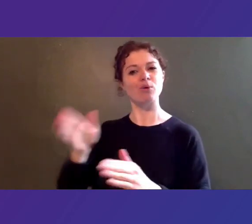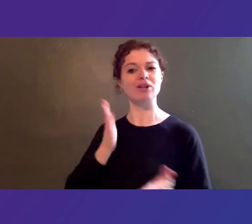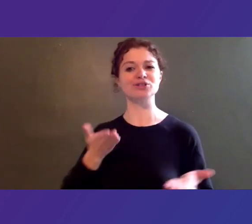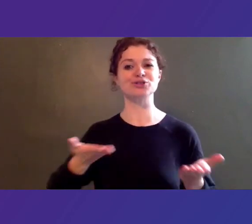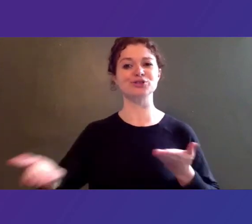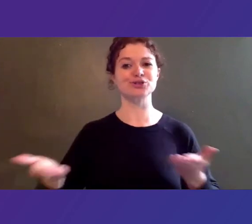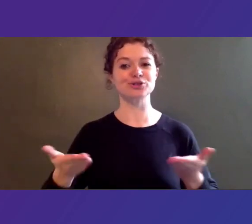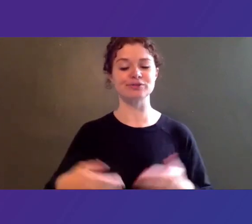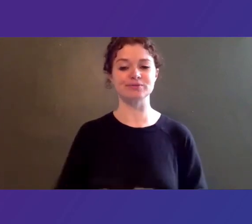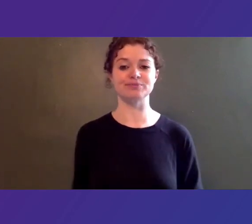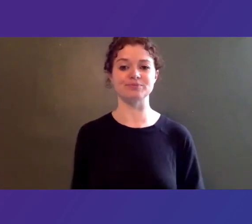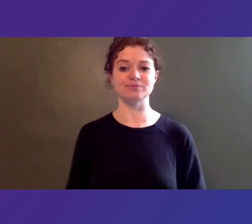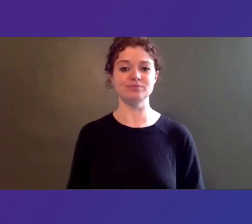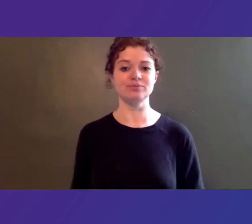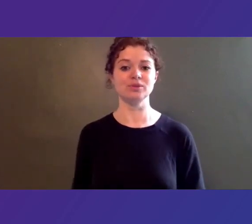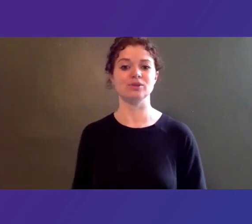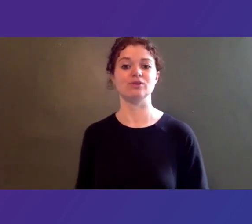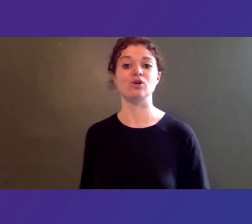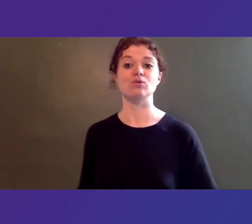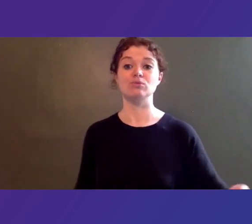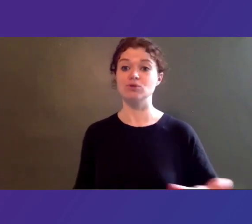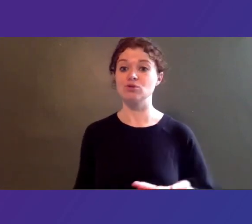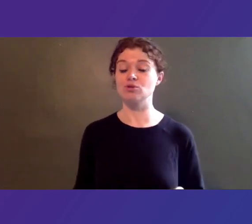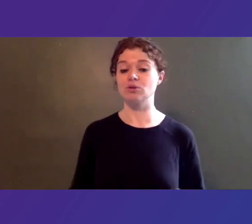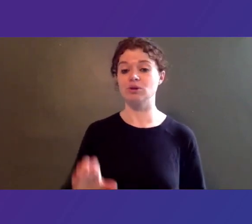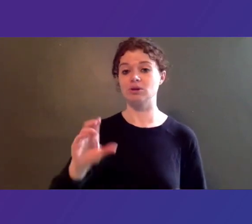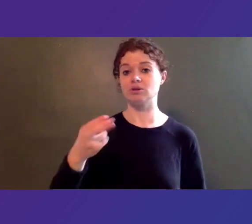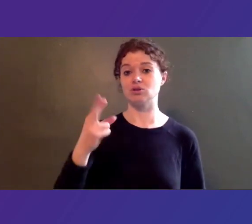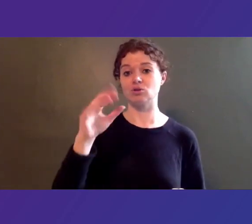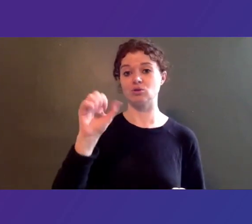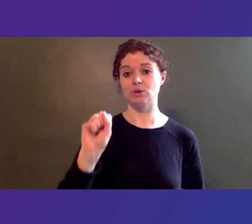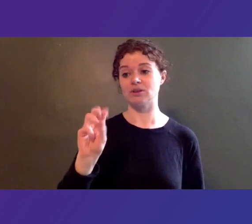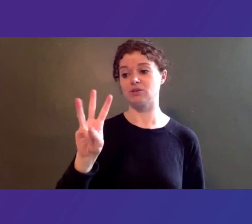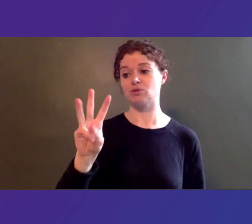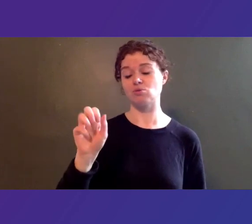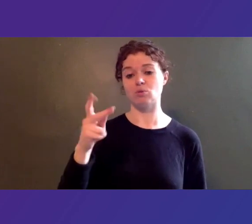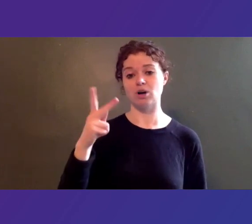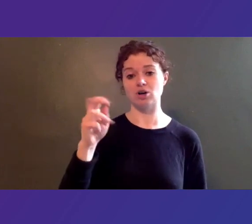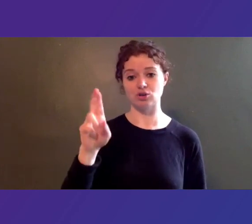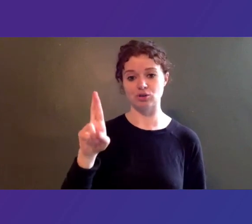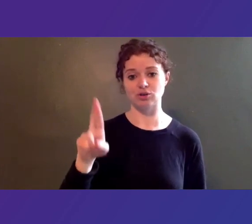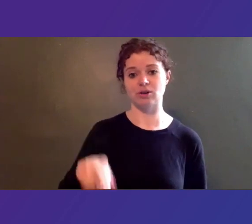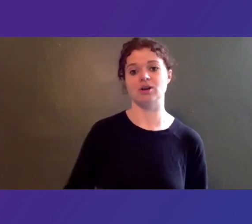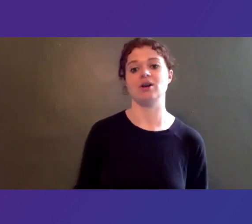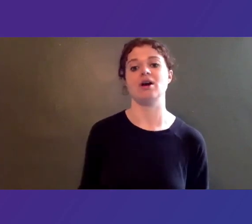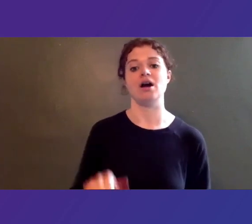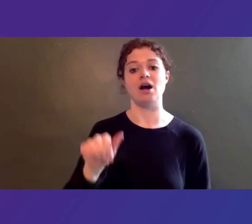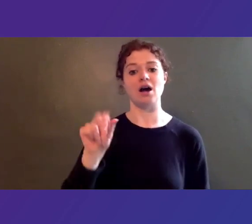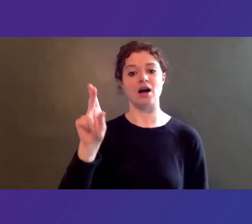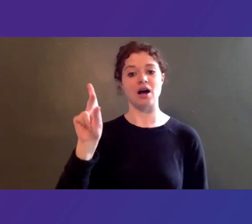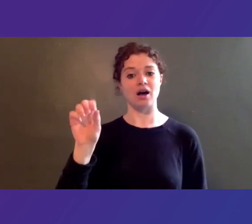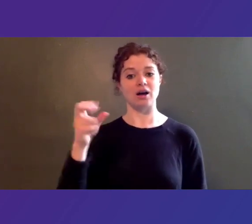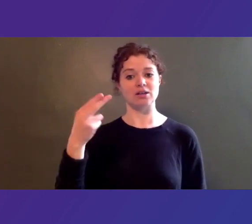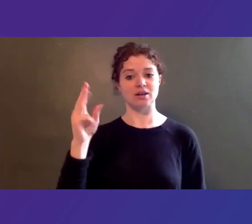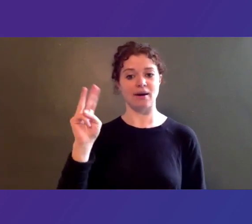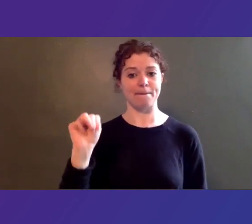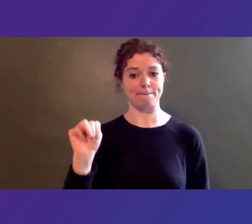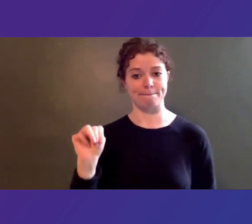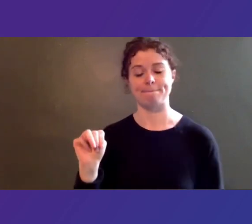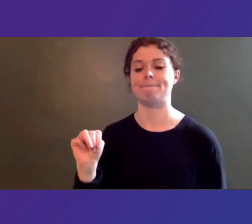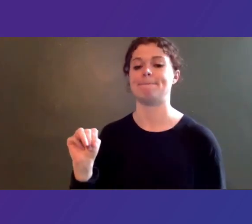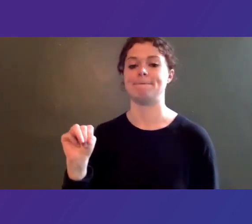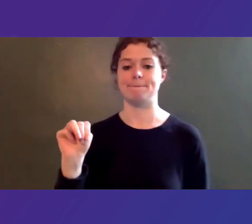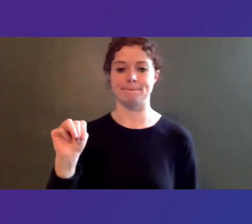Adham Hafez, Chris Walker, Kamal Sinclair, and Christopher McDowell on the panel, and moderator